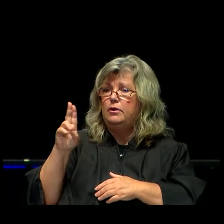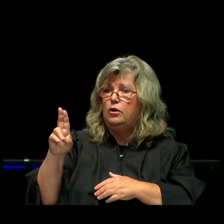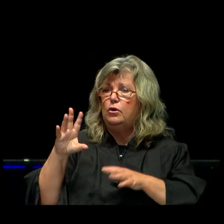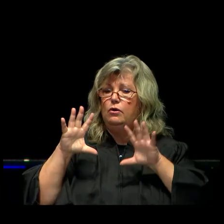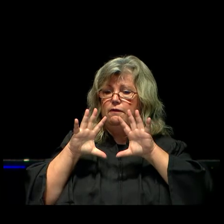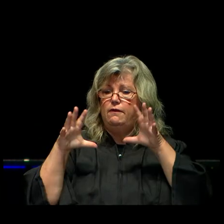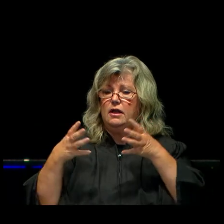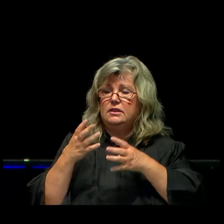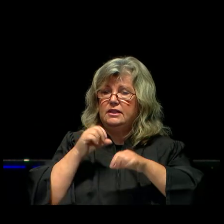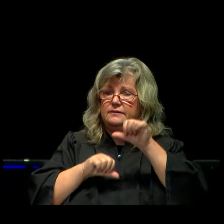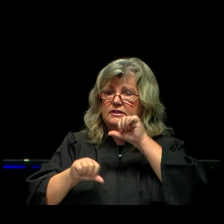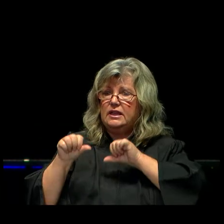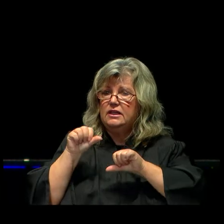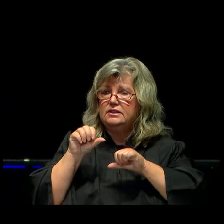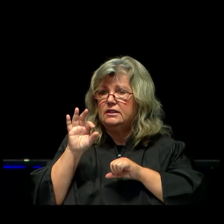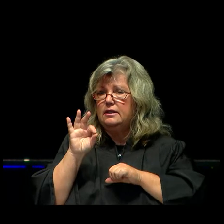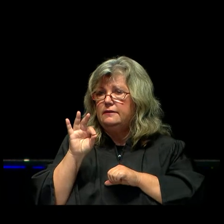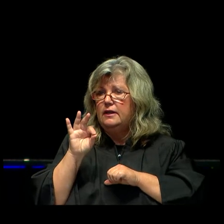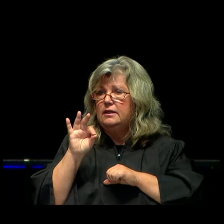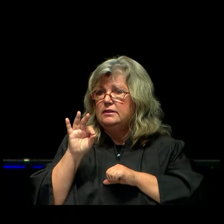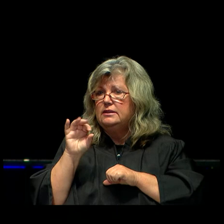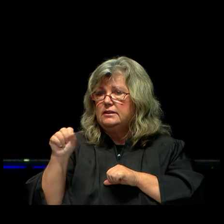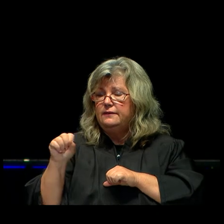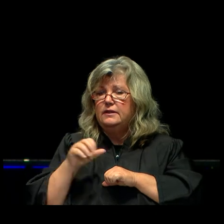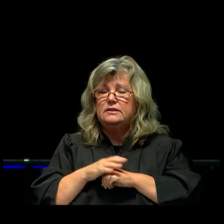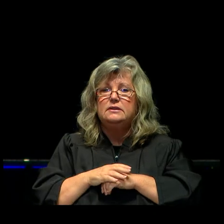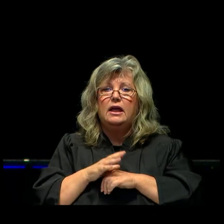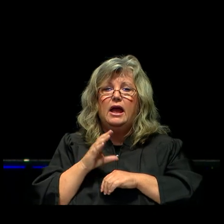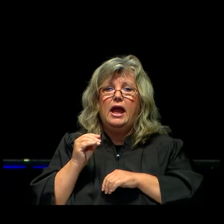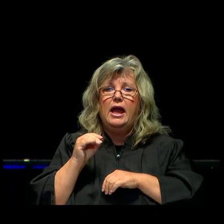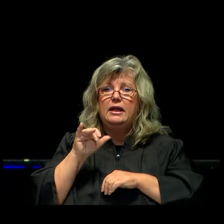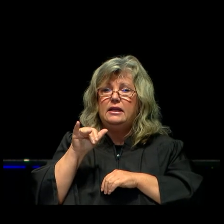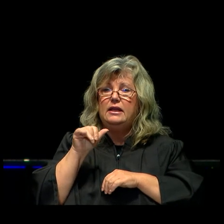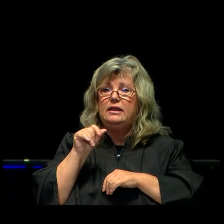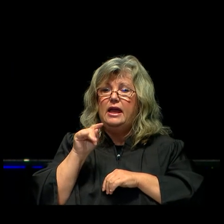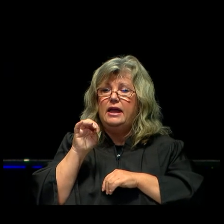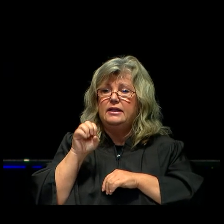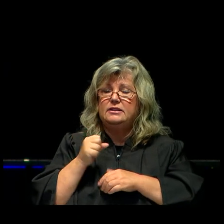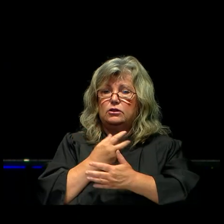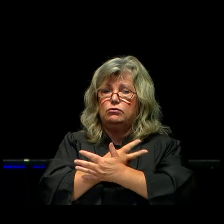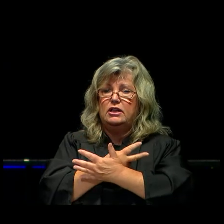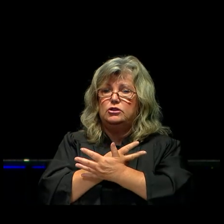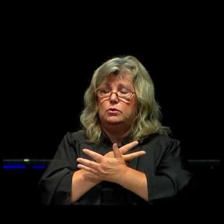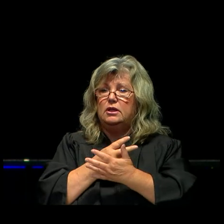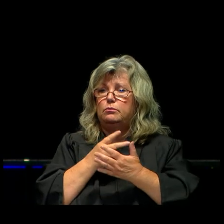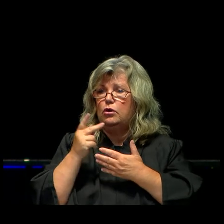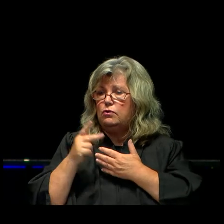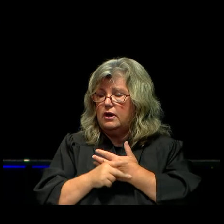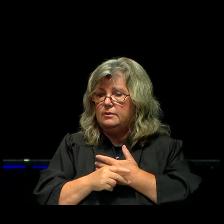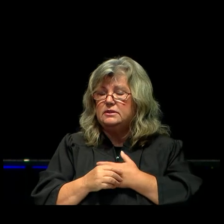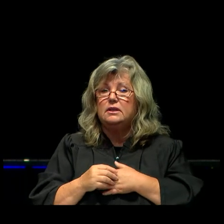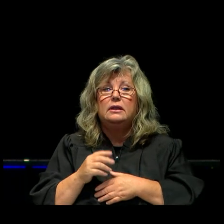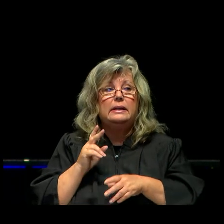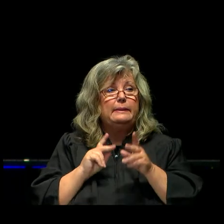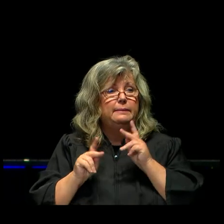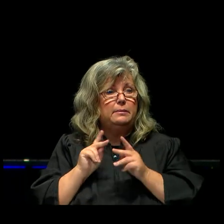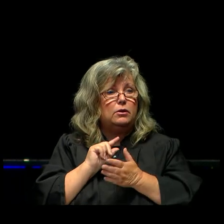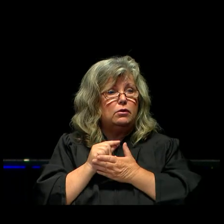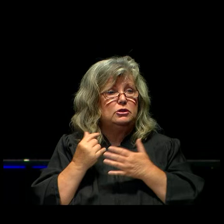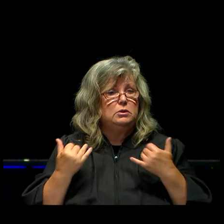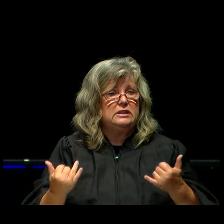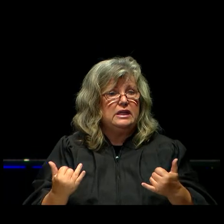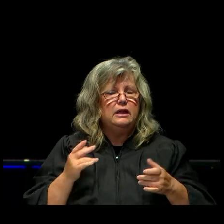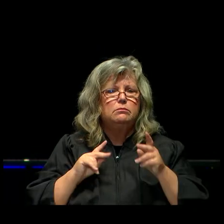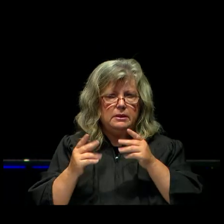of Science and Yates School of Graduate Studies degree programs. Our graduates include all those who are joining us for